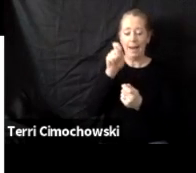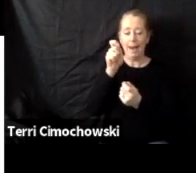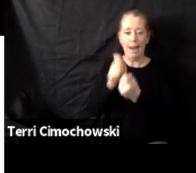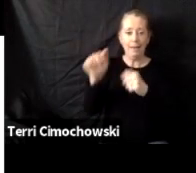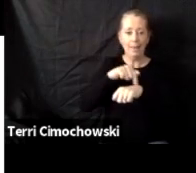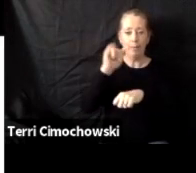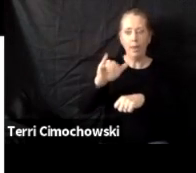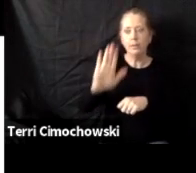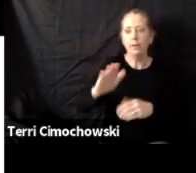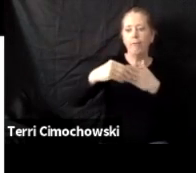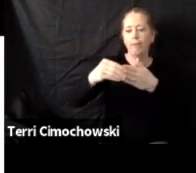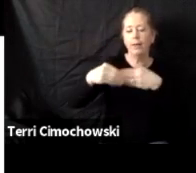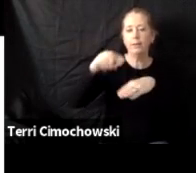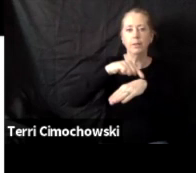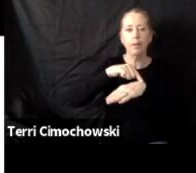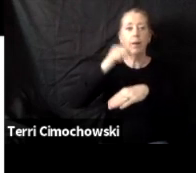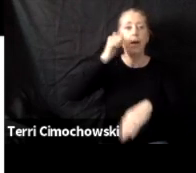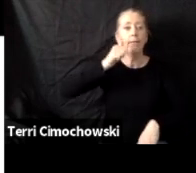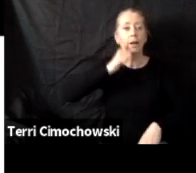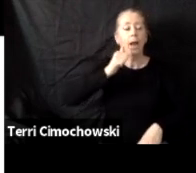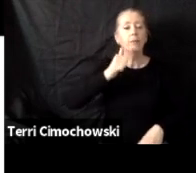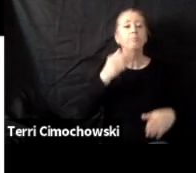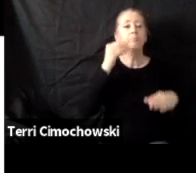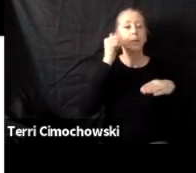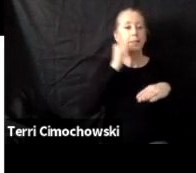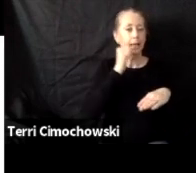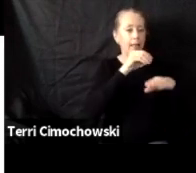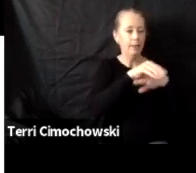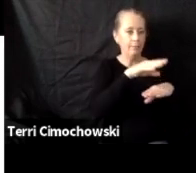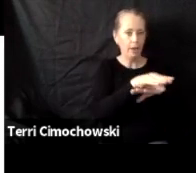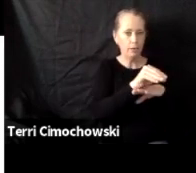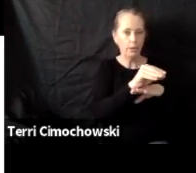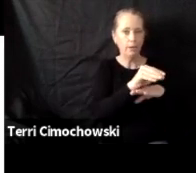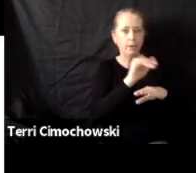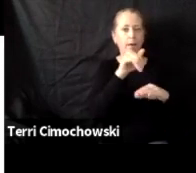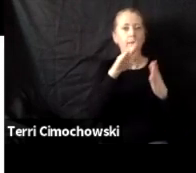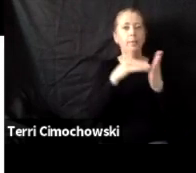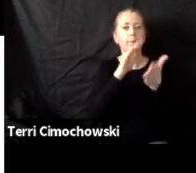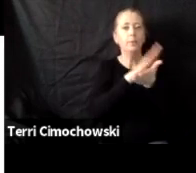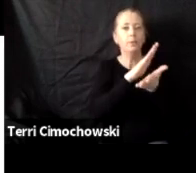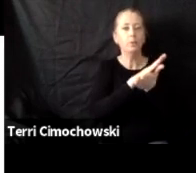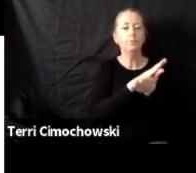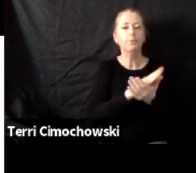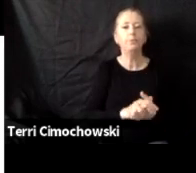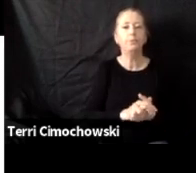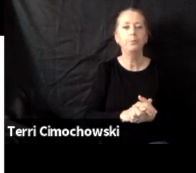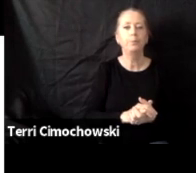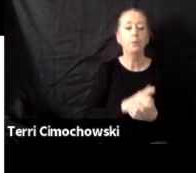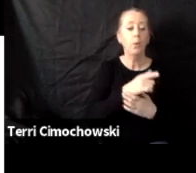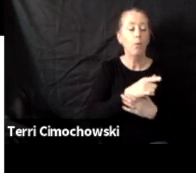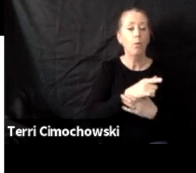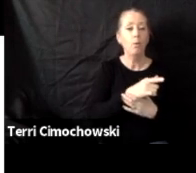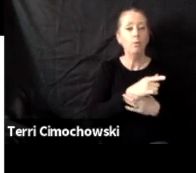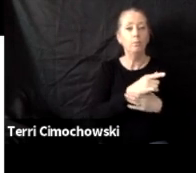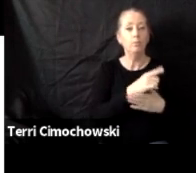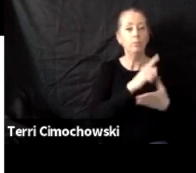time. Each day, we're going to have a daily advisory at the middle school level. This will be a time for middle school students to